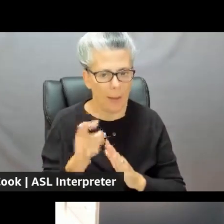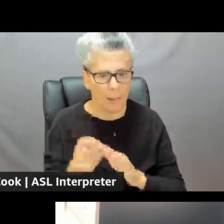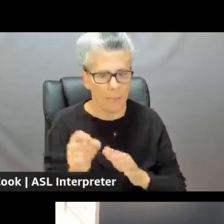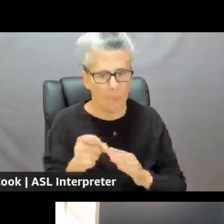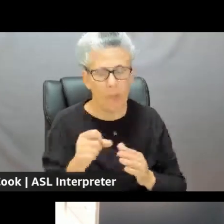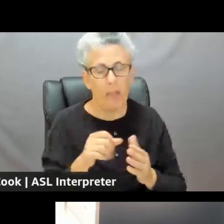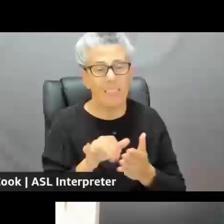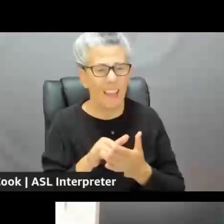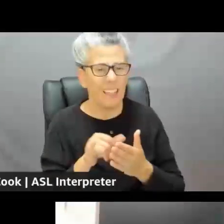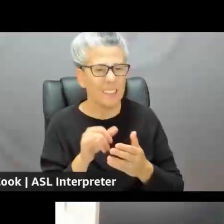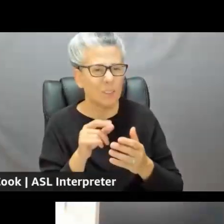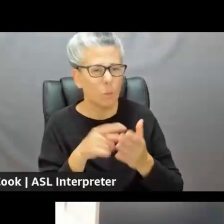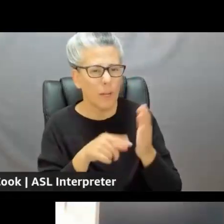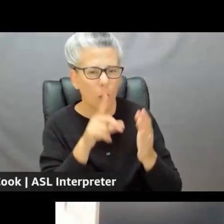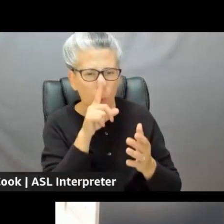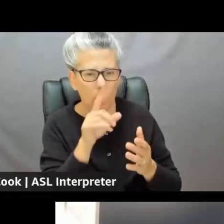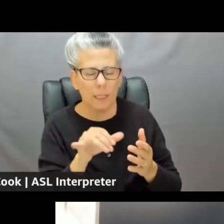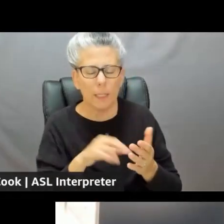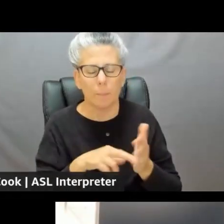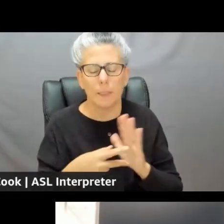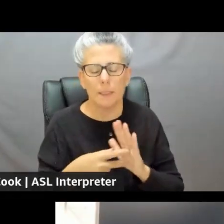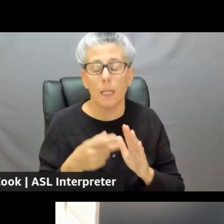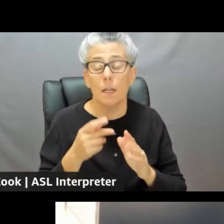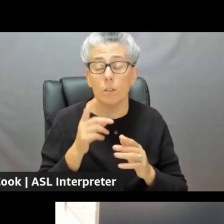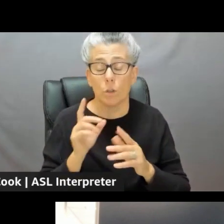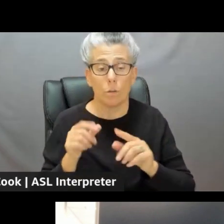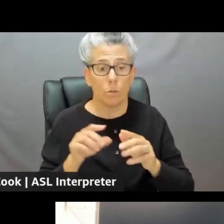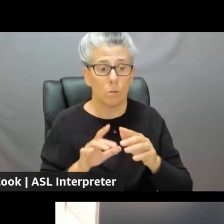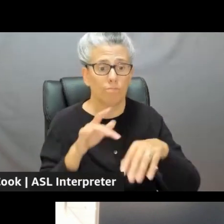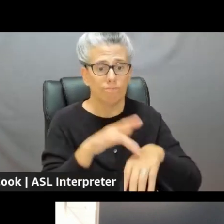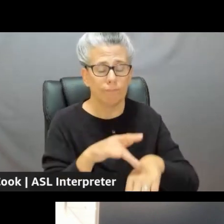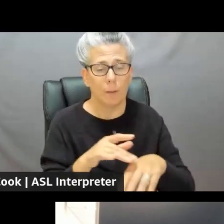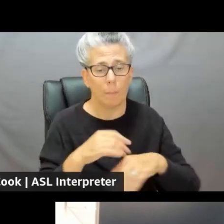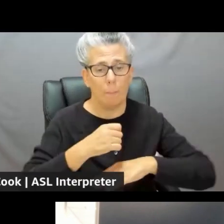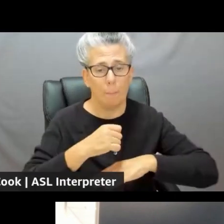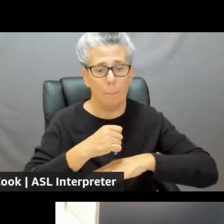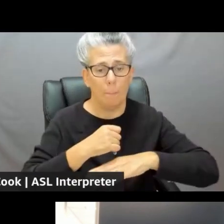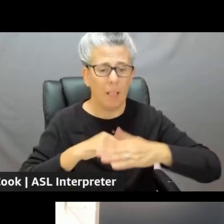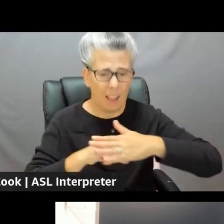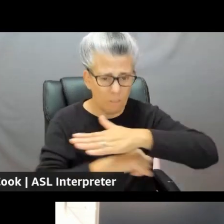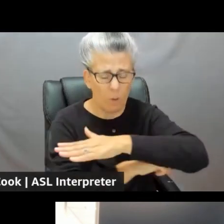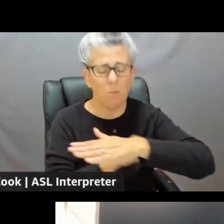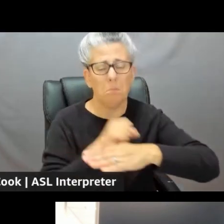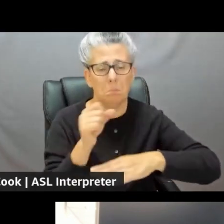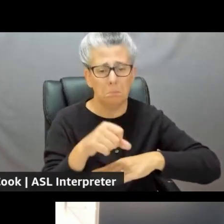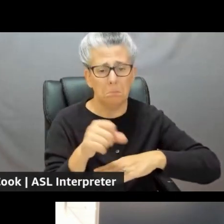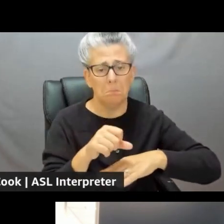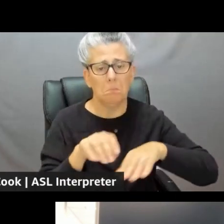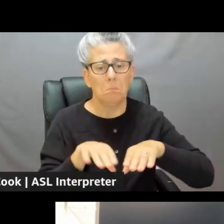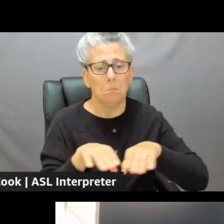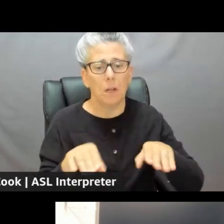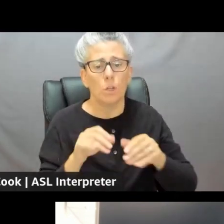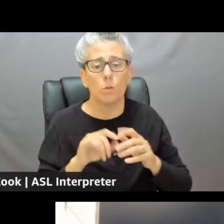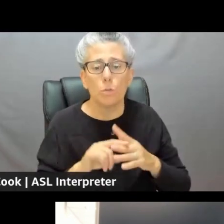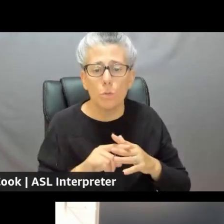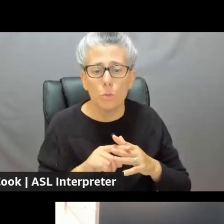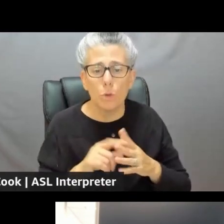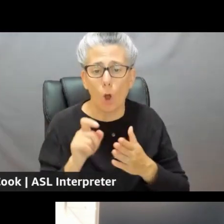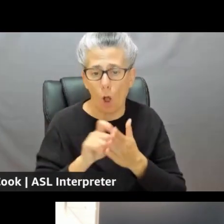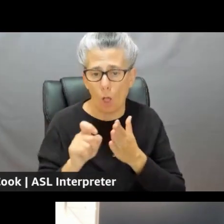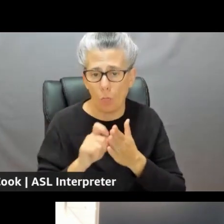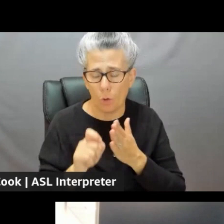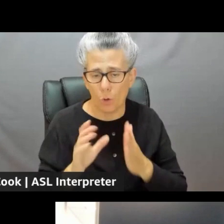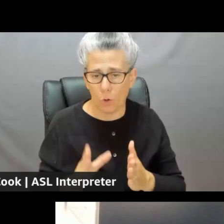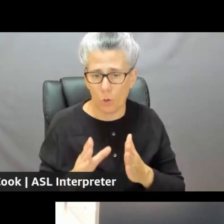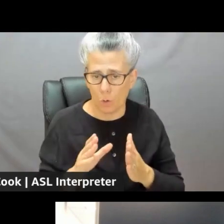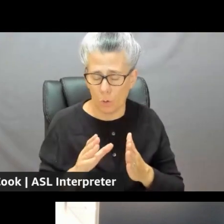to the platform, right? You come to our CloudFormation service, right? And you author this template using JSON and YAML, and